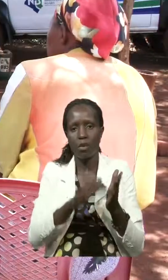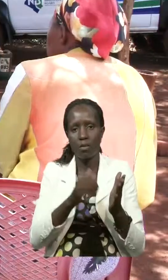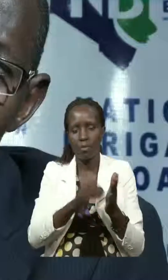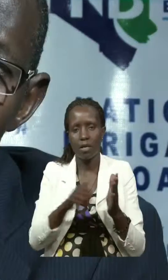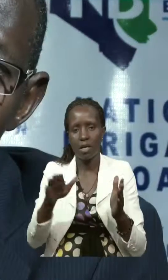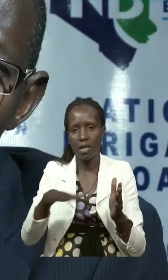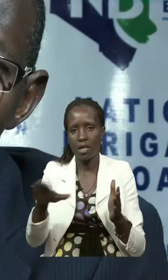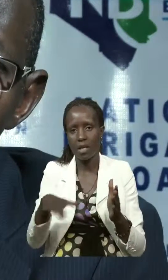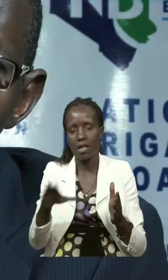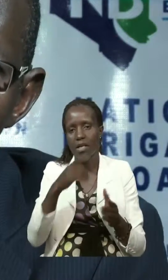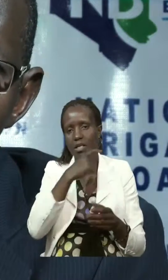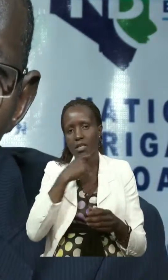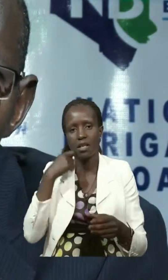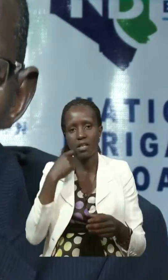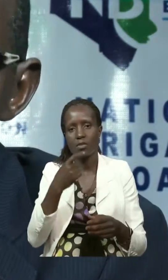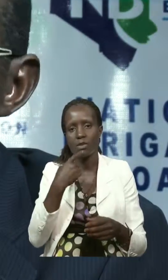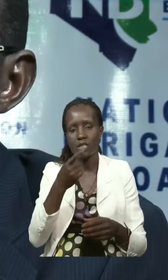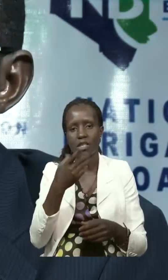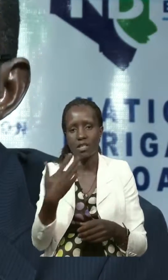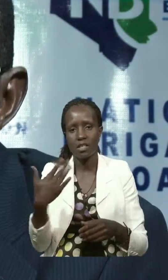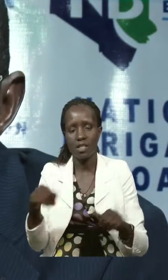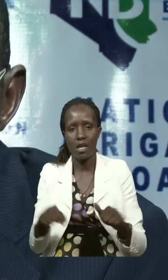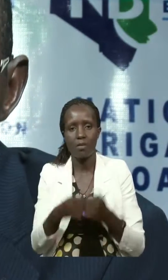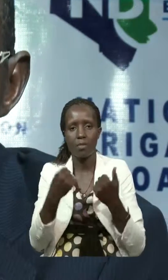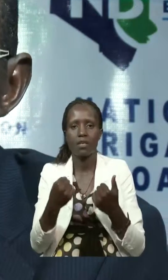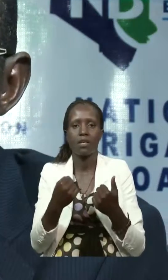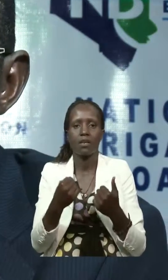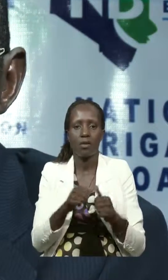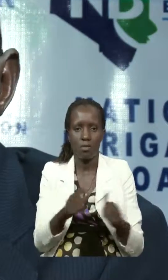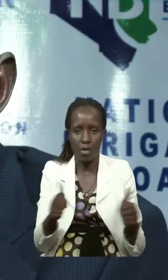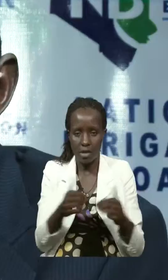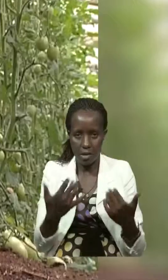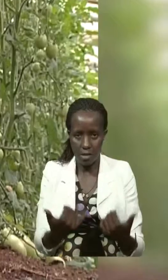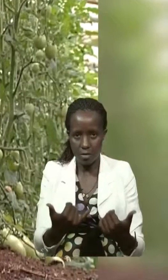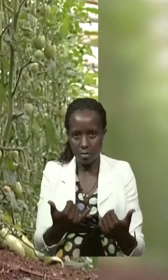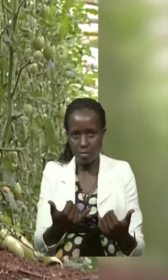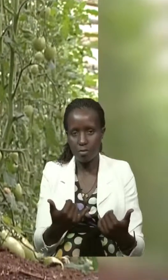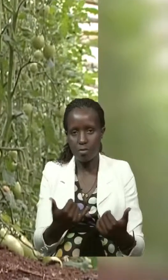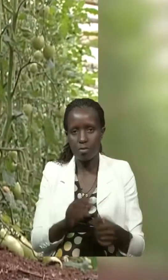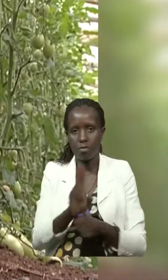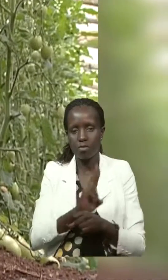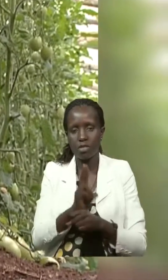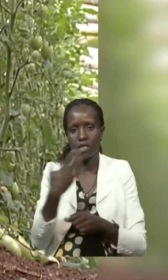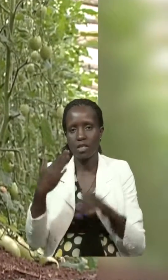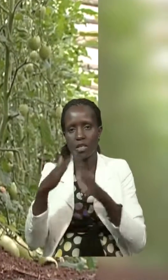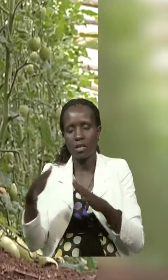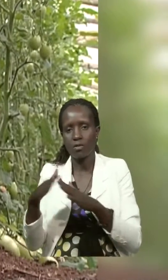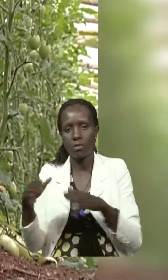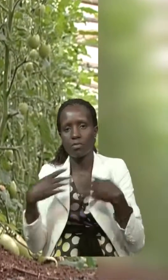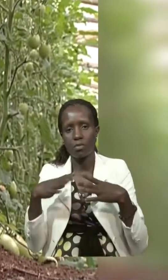region, they were seeing that things are happening, and people are able also to